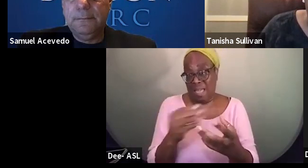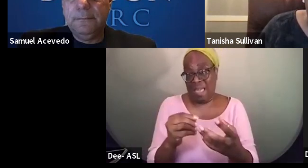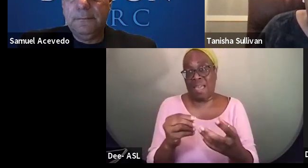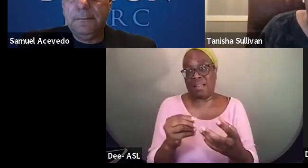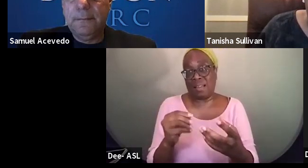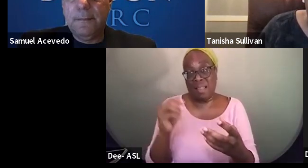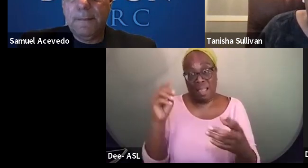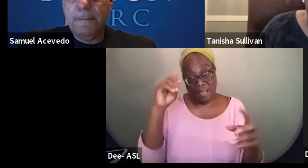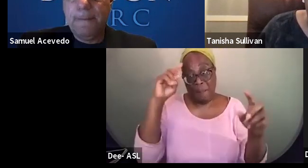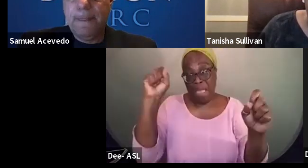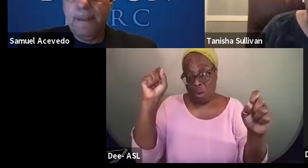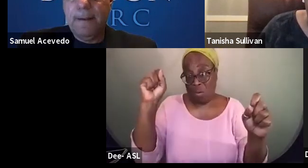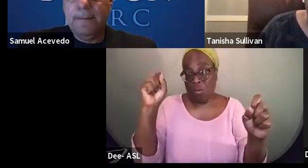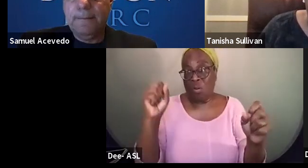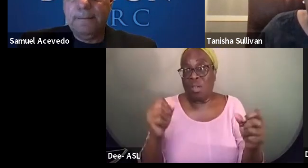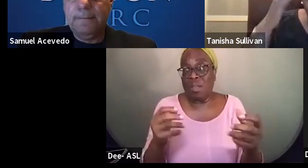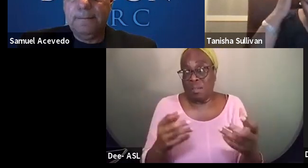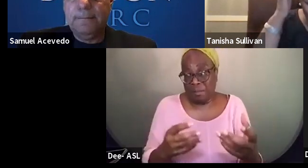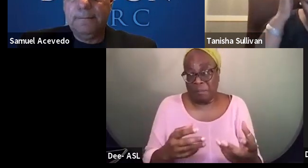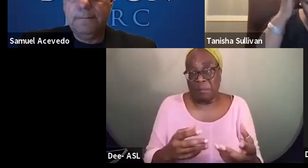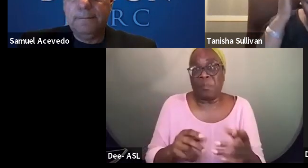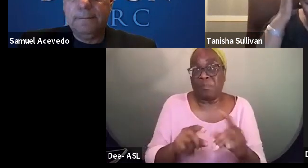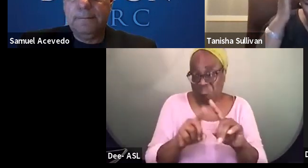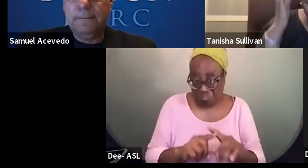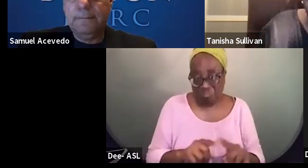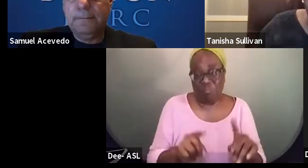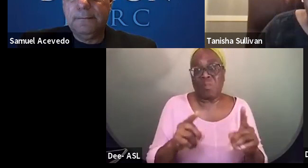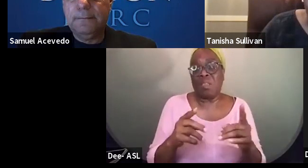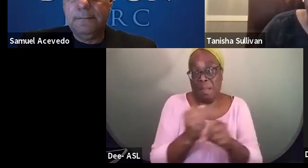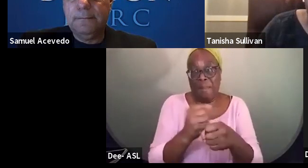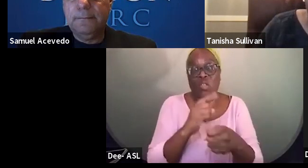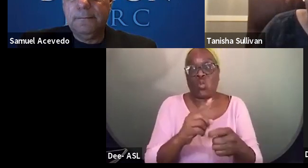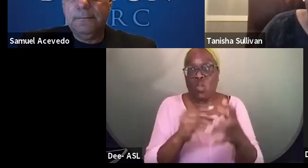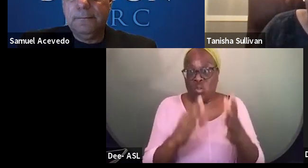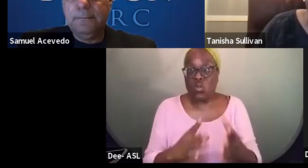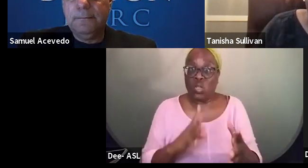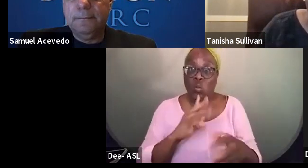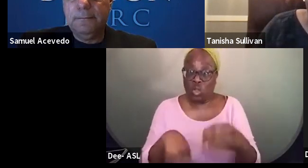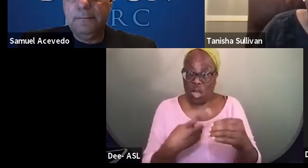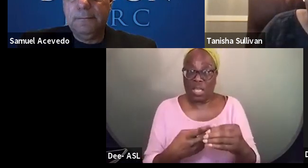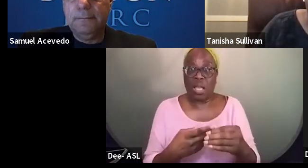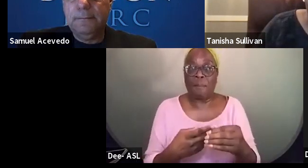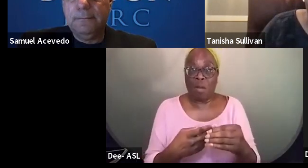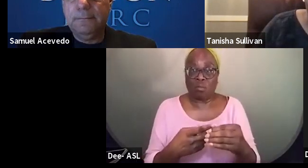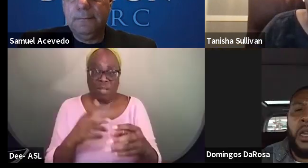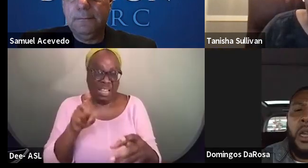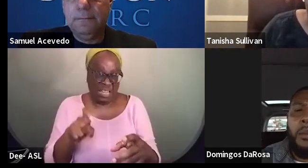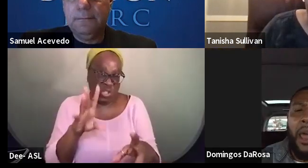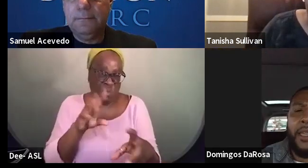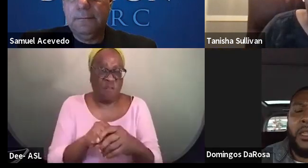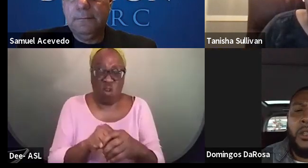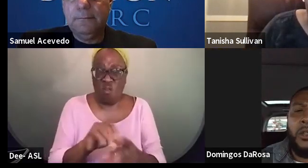great issue, but to make sure that the students that we are speaking of to be a part of this.